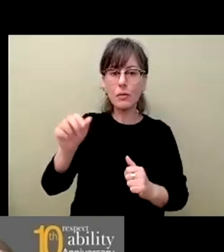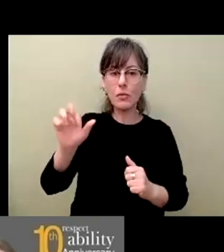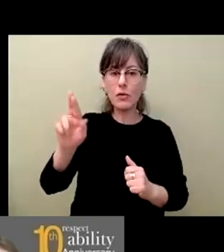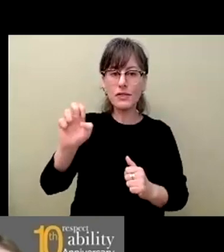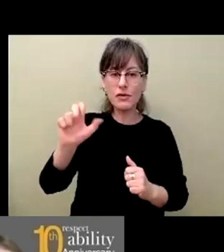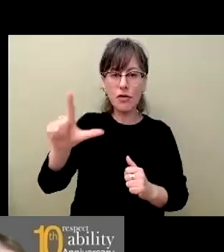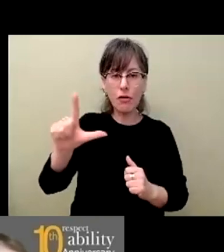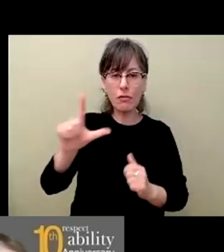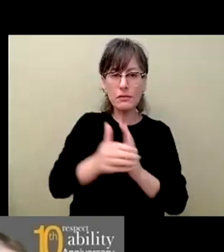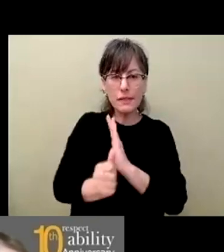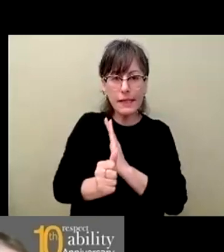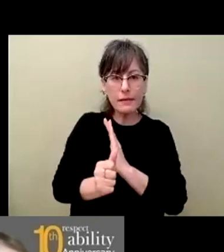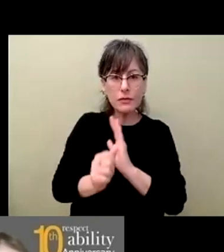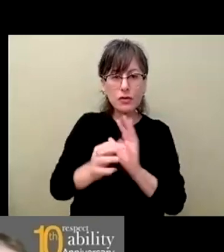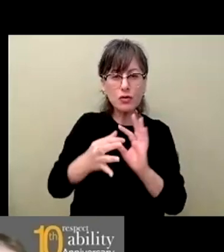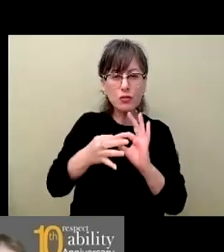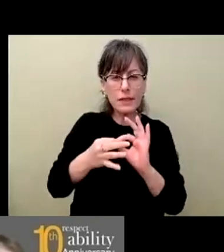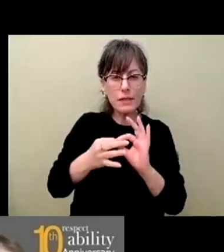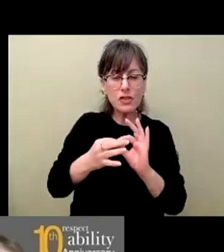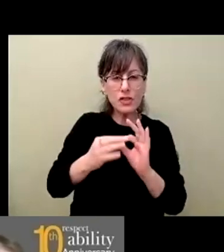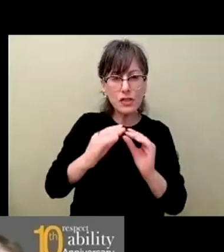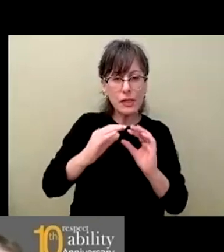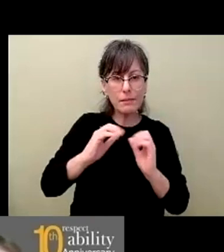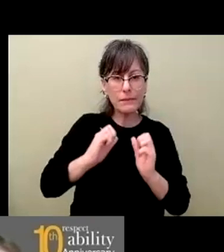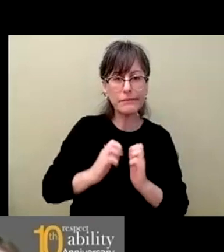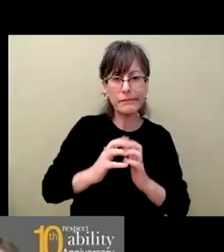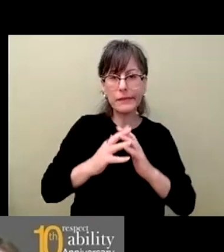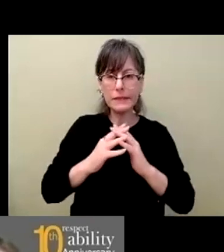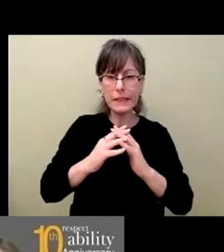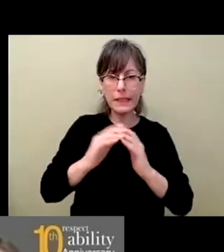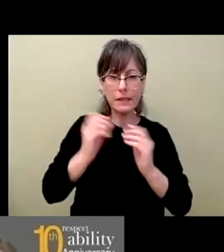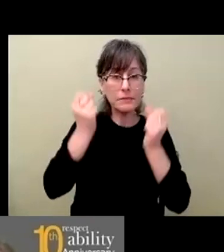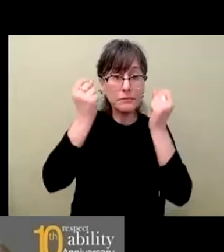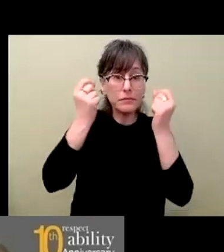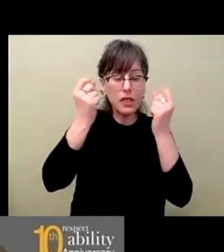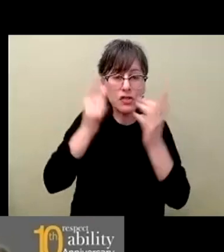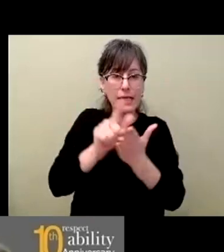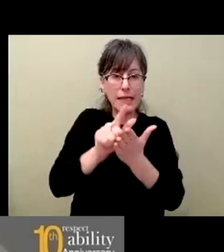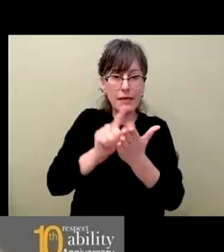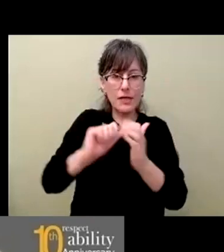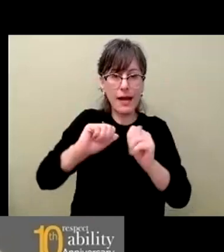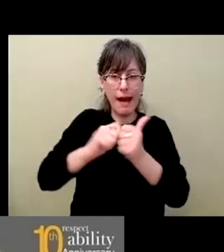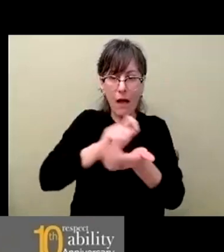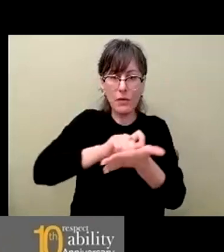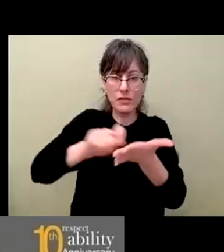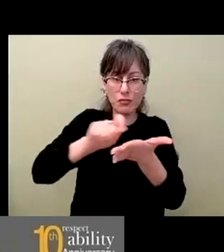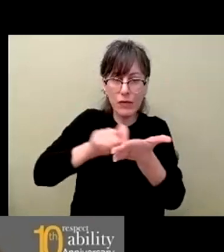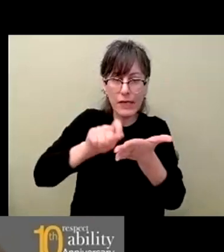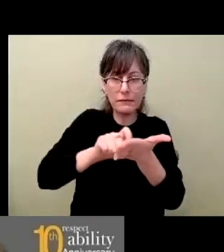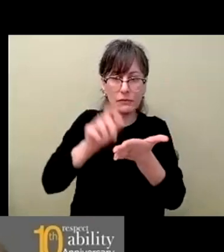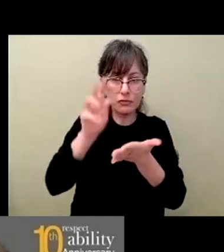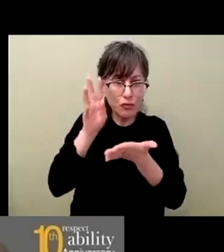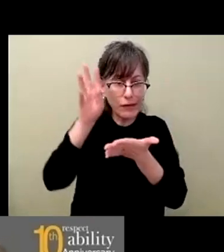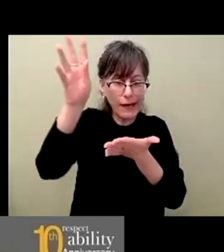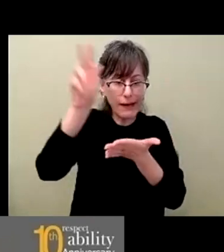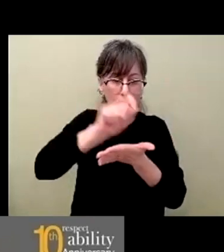building, the understanding of how legislation is created and drafted, especially if you're looking to